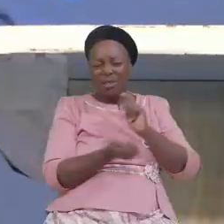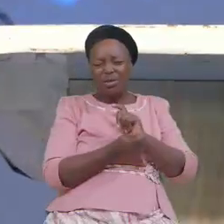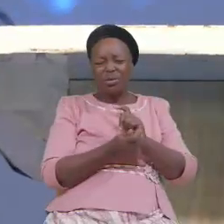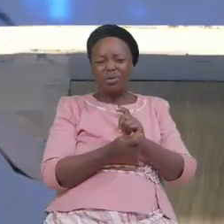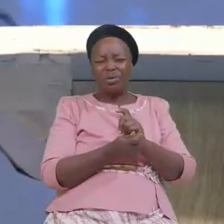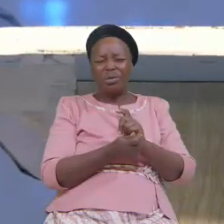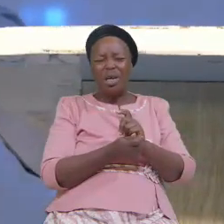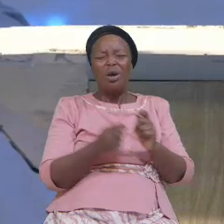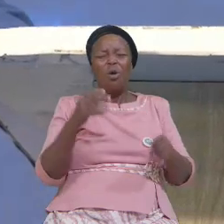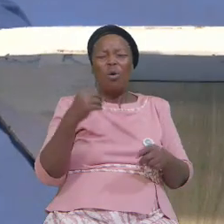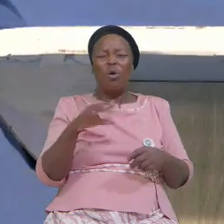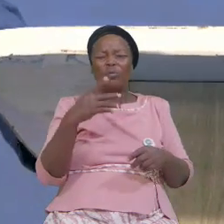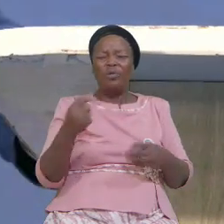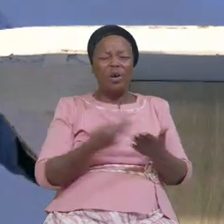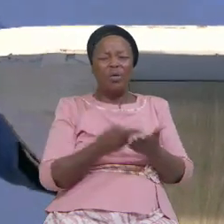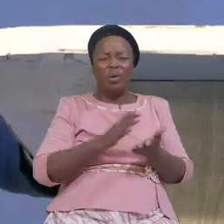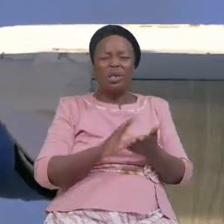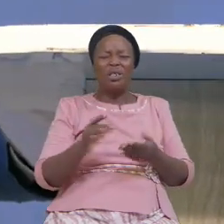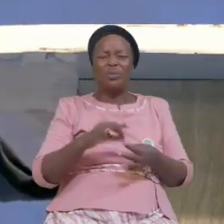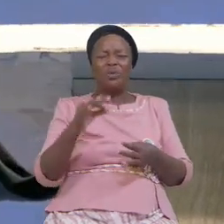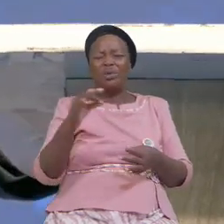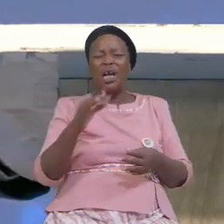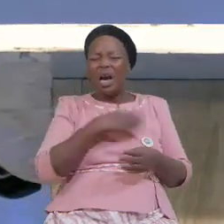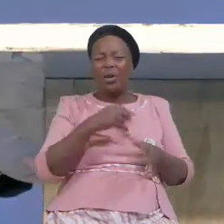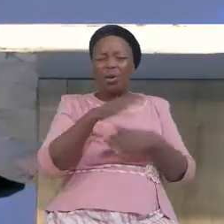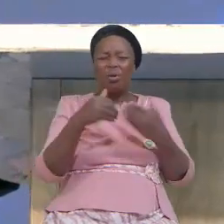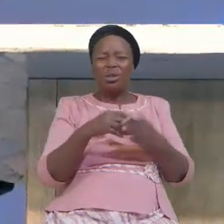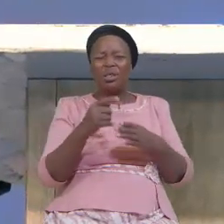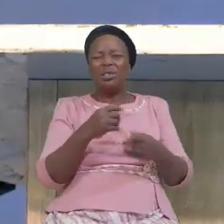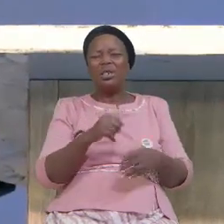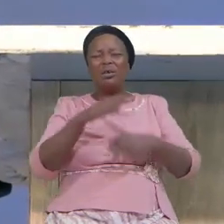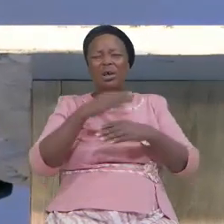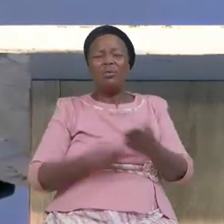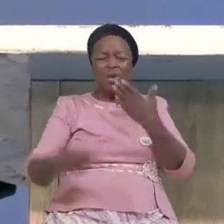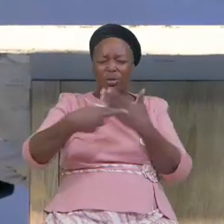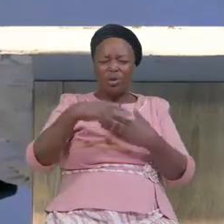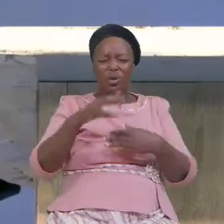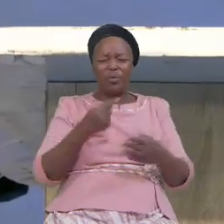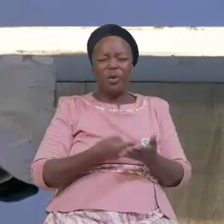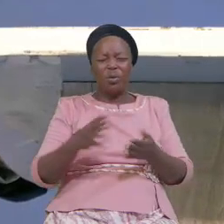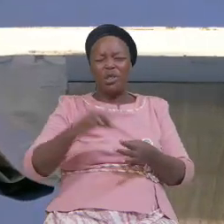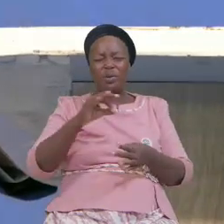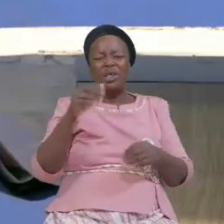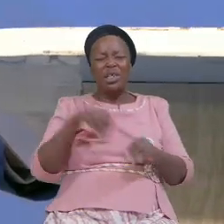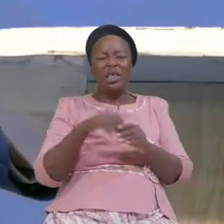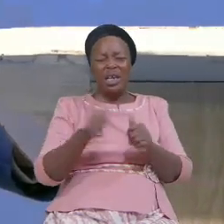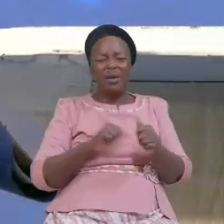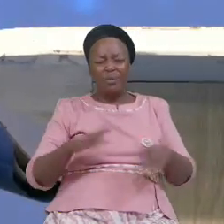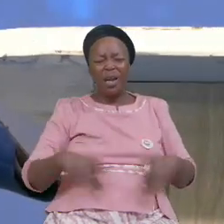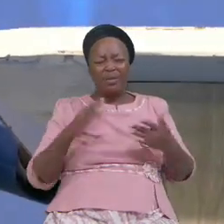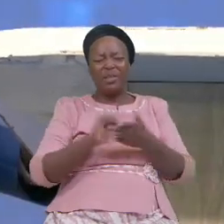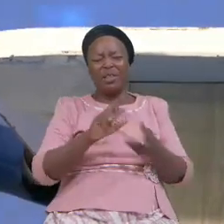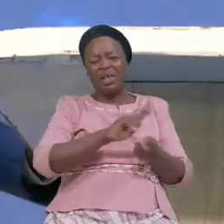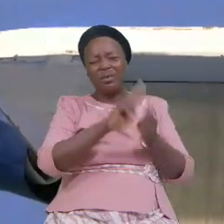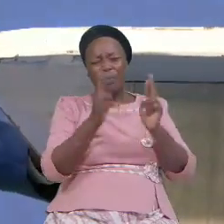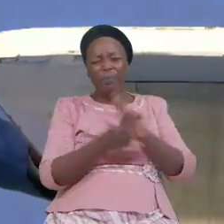the Holy Spirit, and the restoration of the Holy Spirit in every life that repents, turns